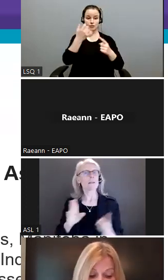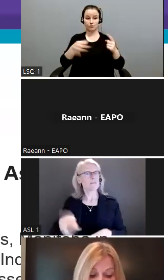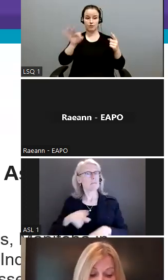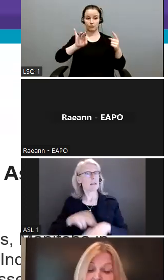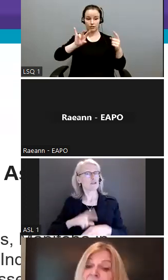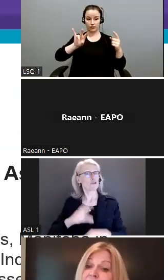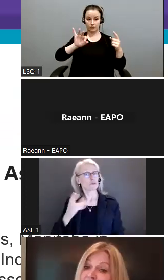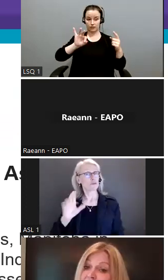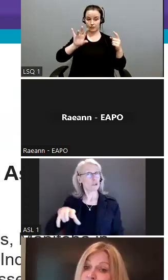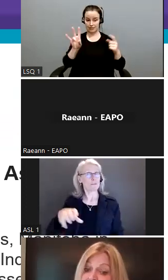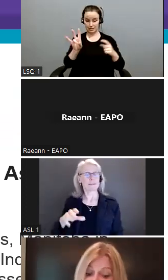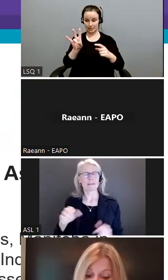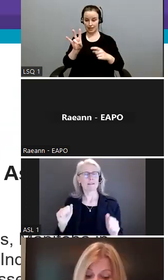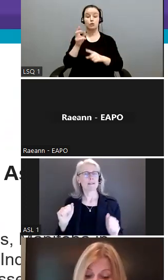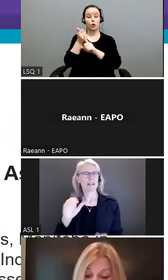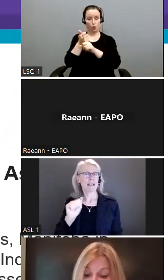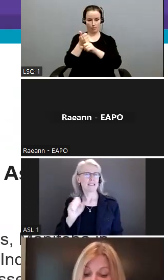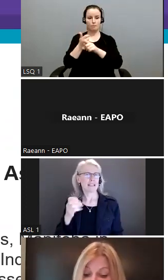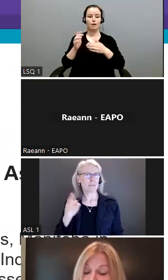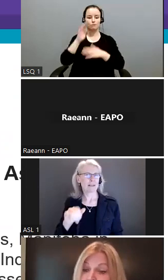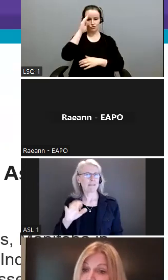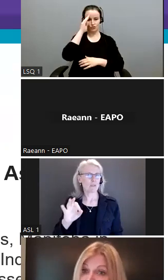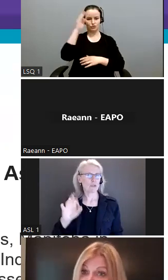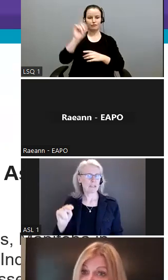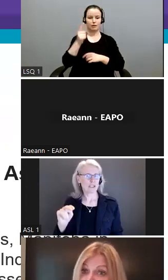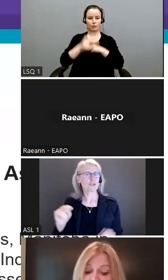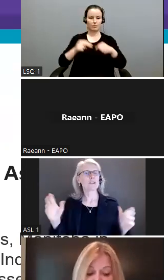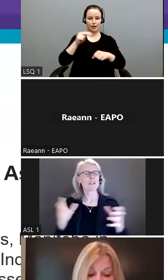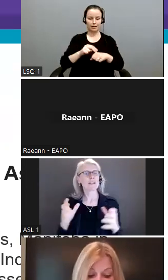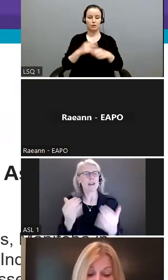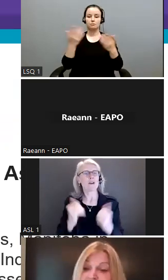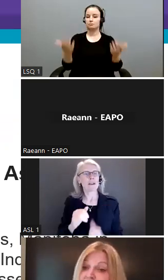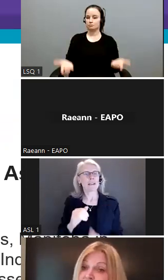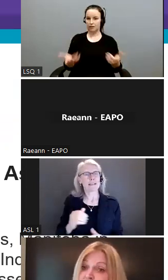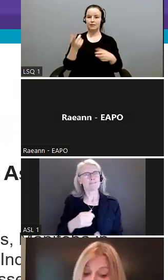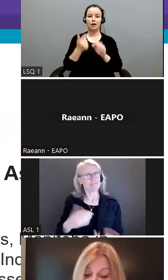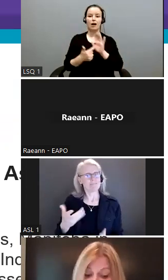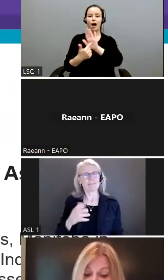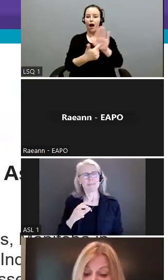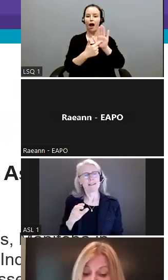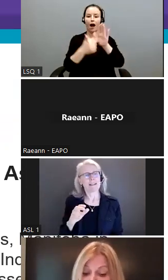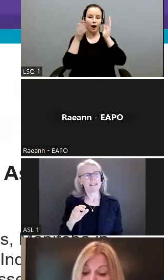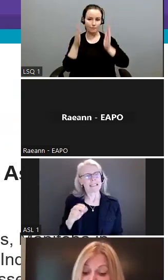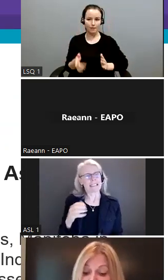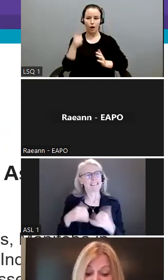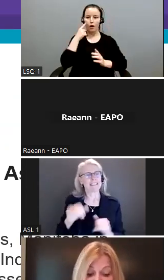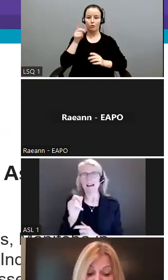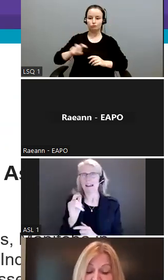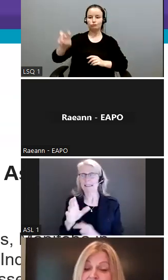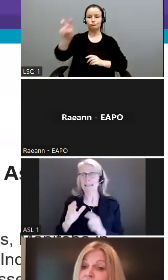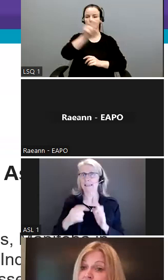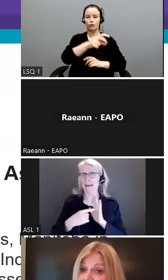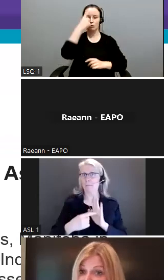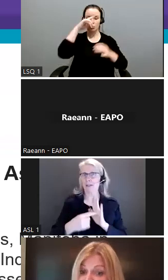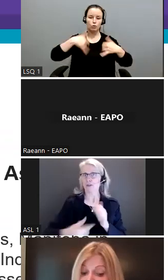Nations. He has now joined ILC Canada as our ambassador to continue his lifelong work to ensure equity and